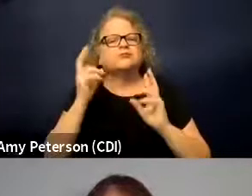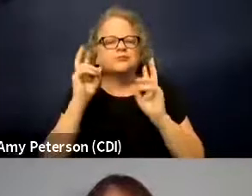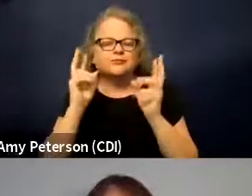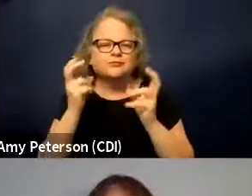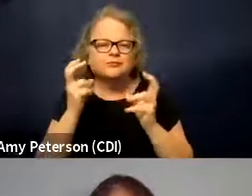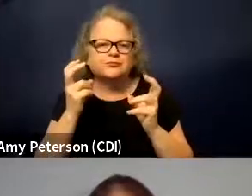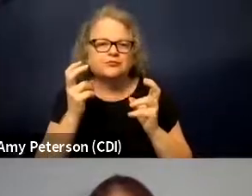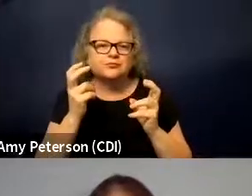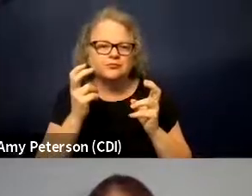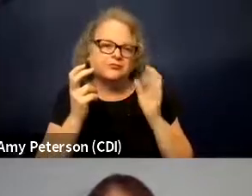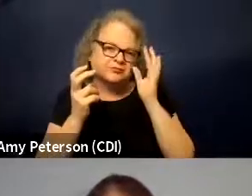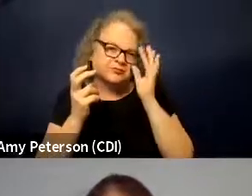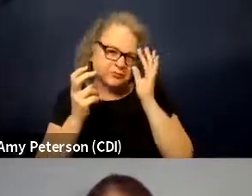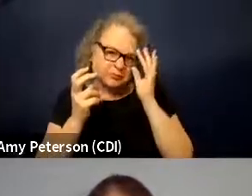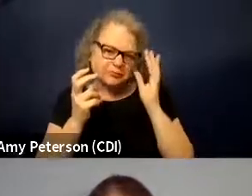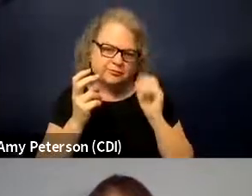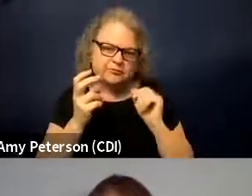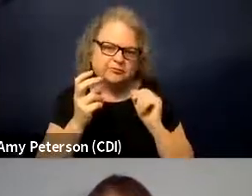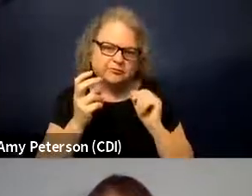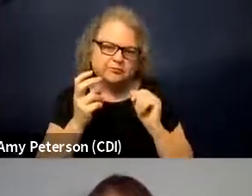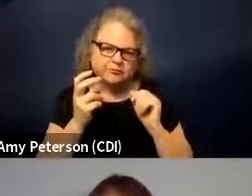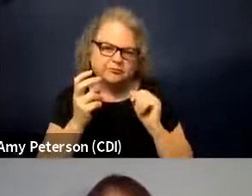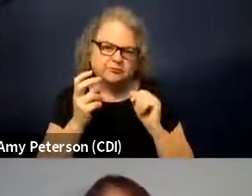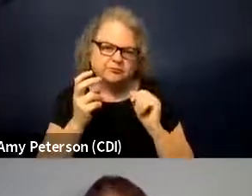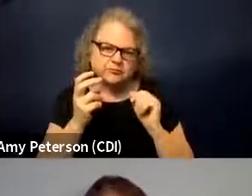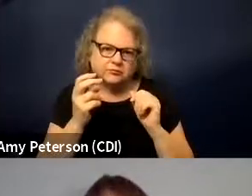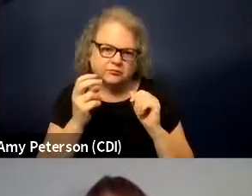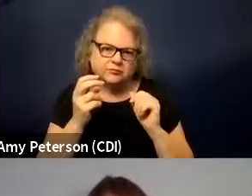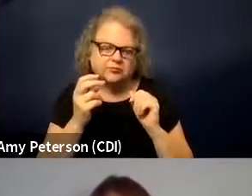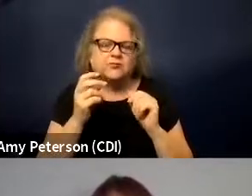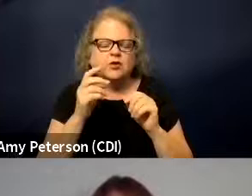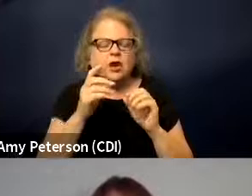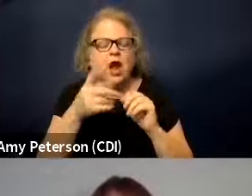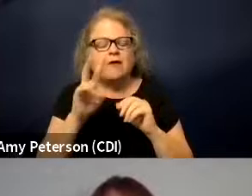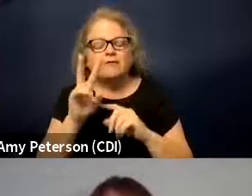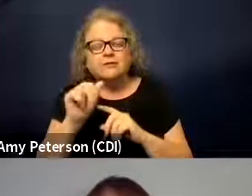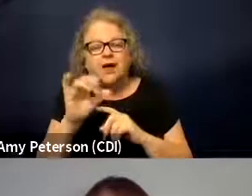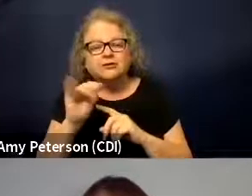their system, it just bounces off the shield. That's not true.